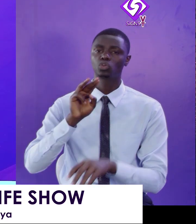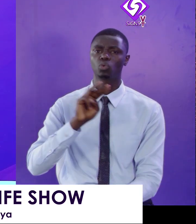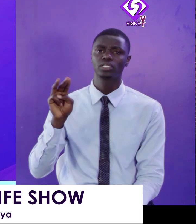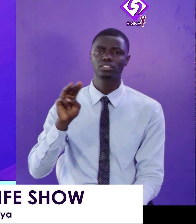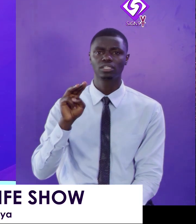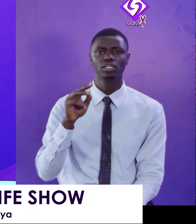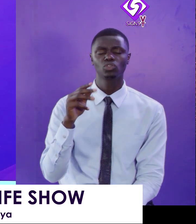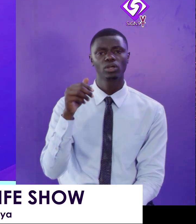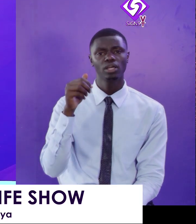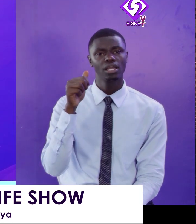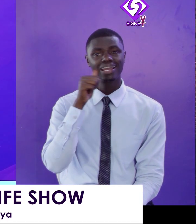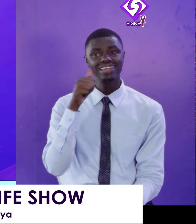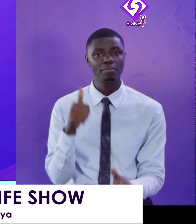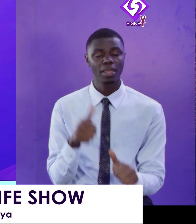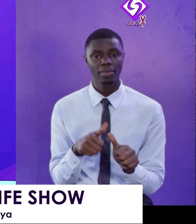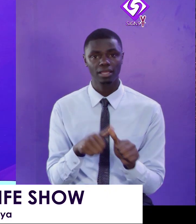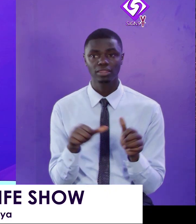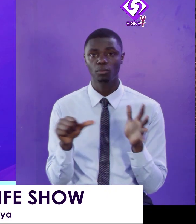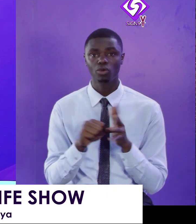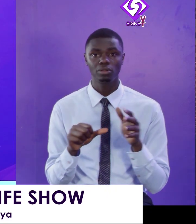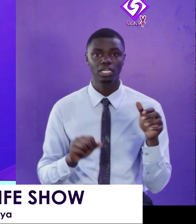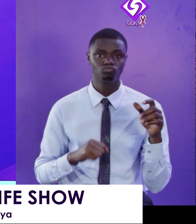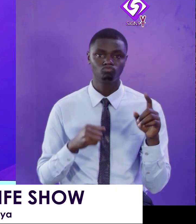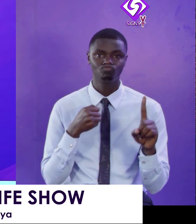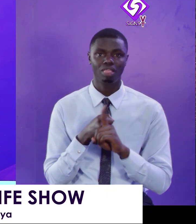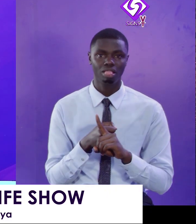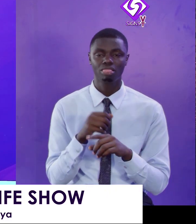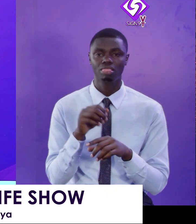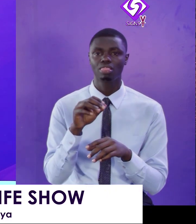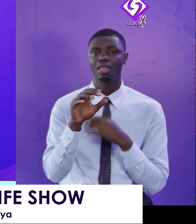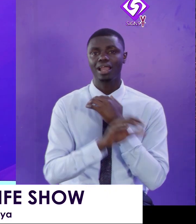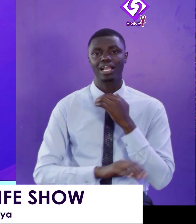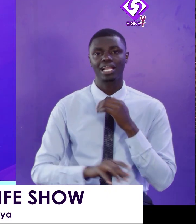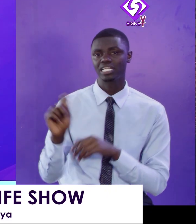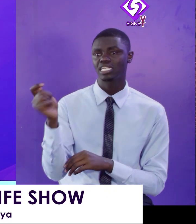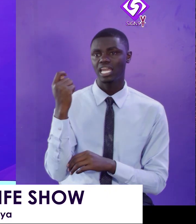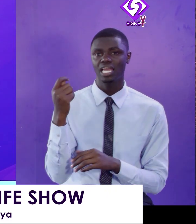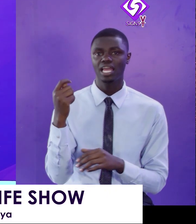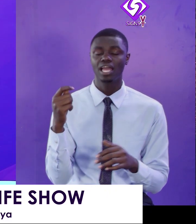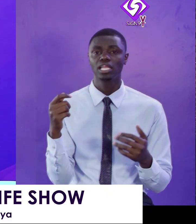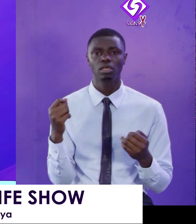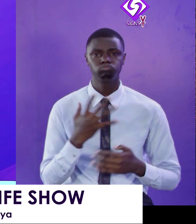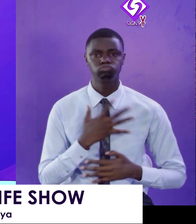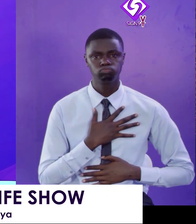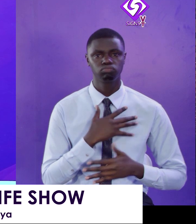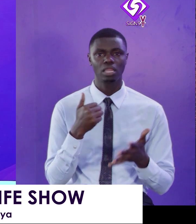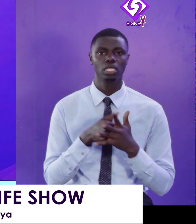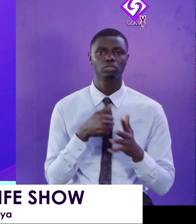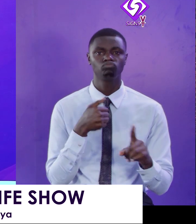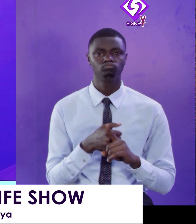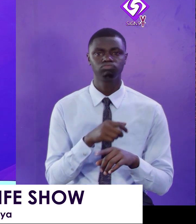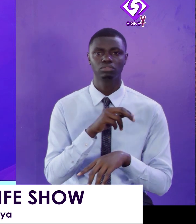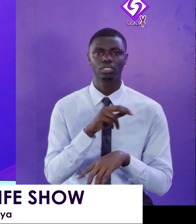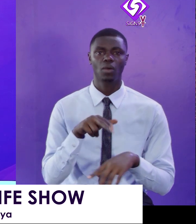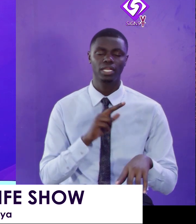panic that hit our country, Kenya. I don't know about other nations, but the panic that hit our nation